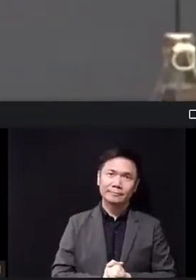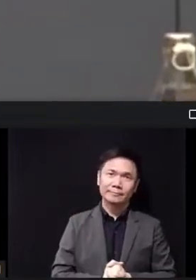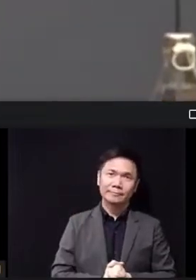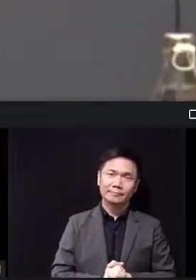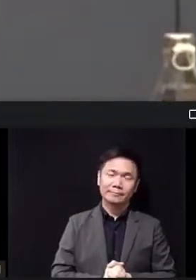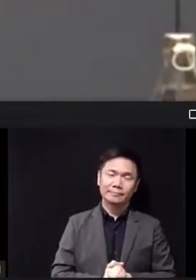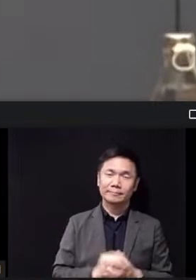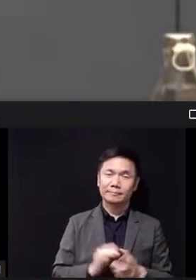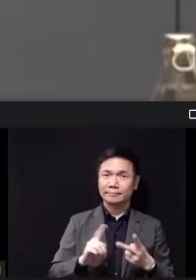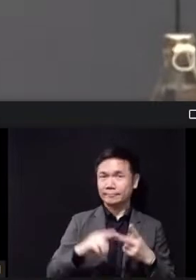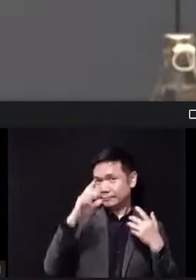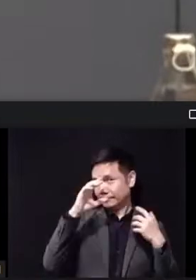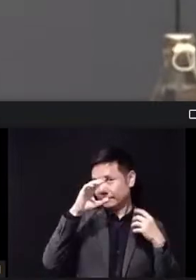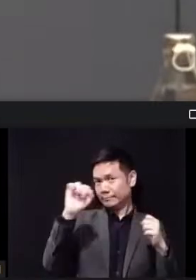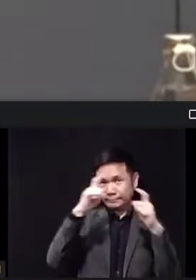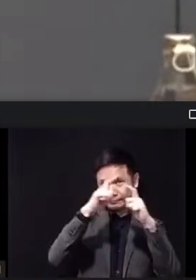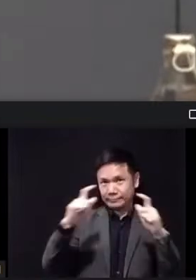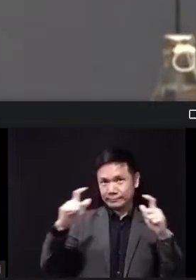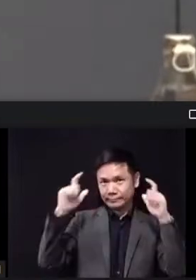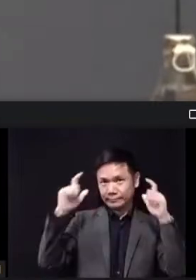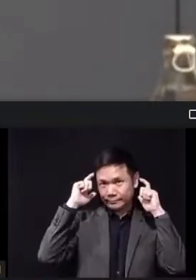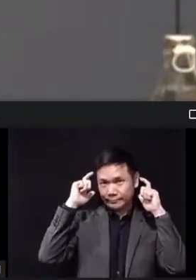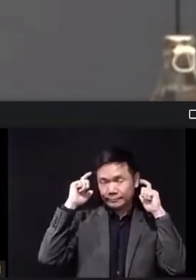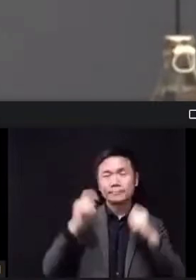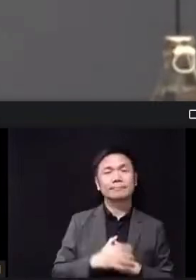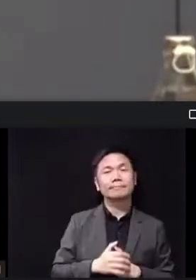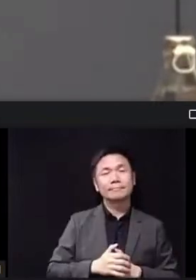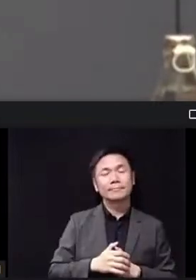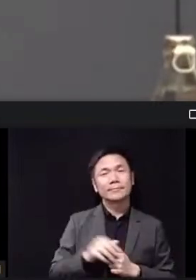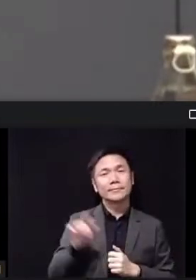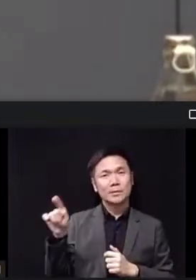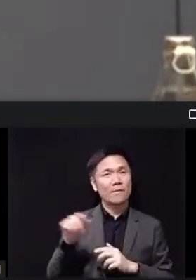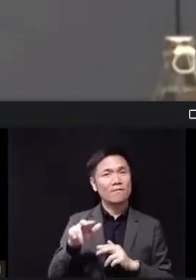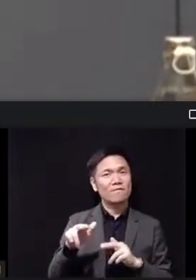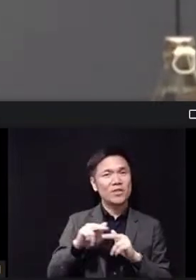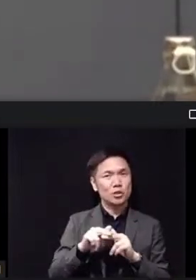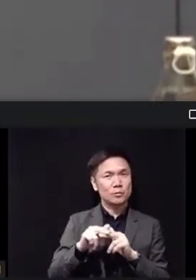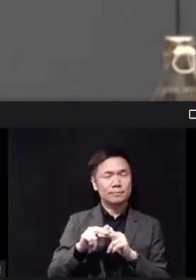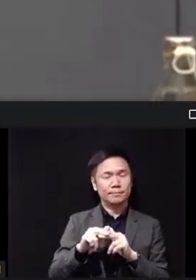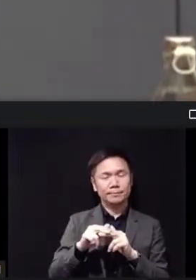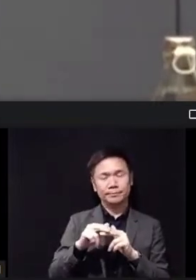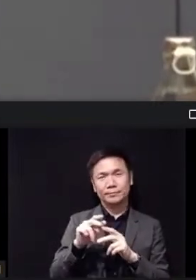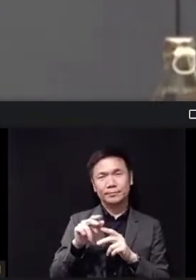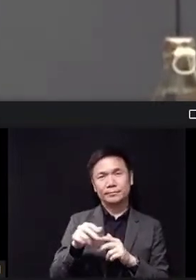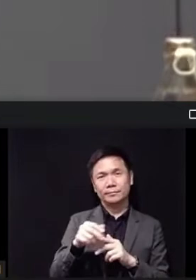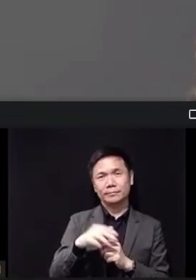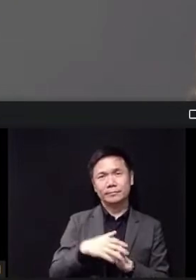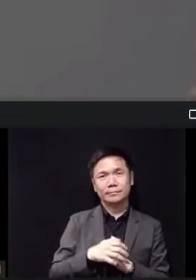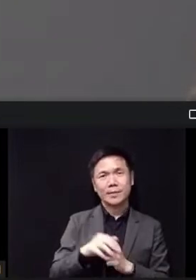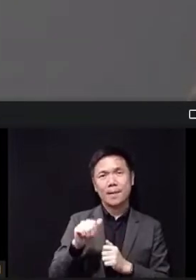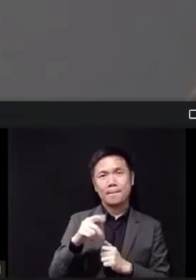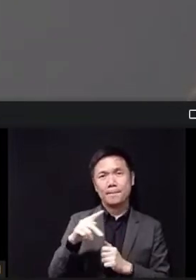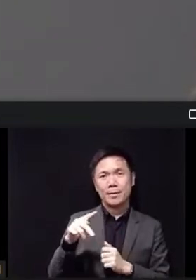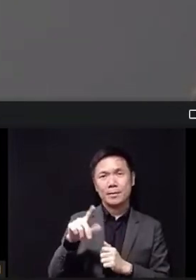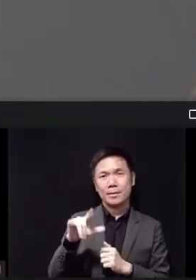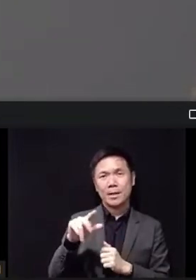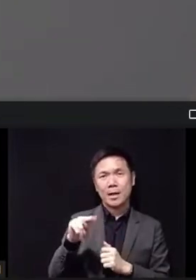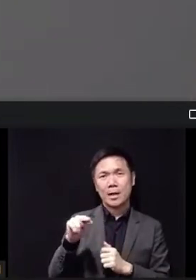High Commissioner of Tuvalu to Fiji, Ms. Seleofa Apinelu,